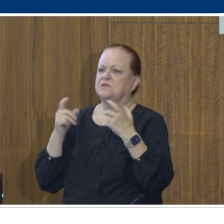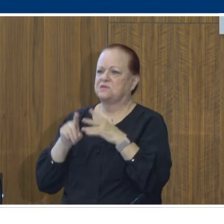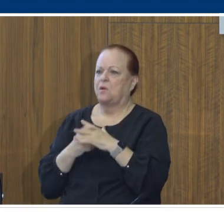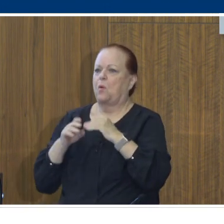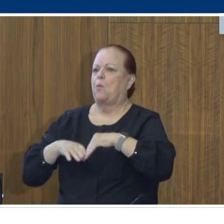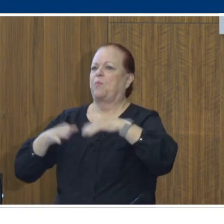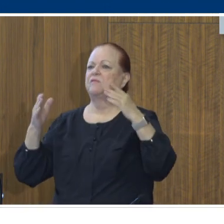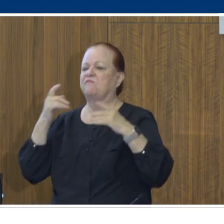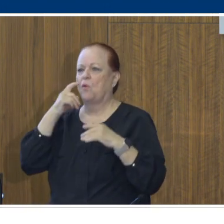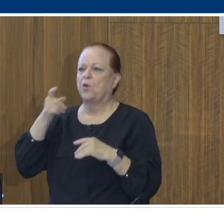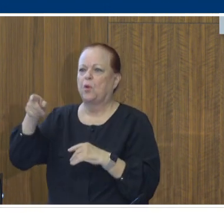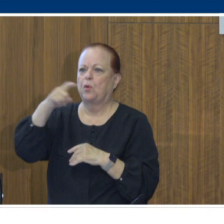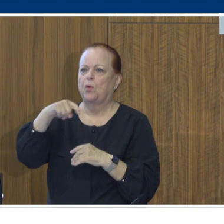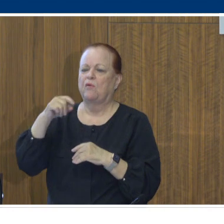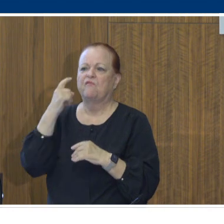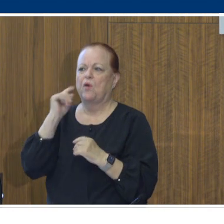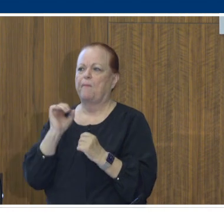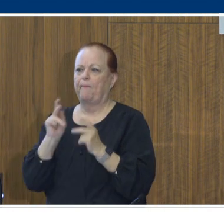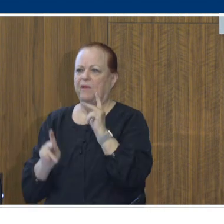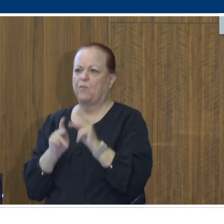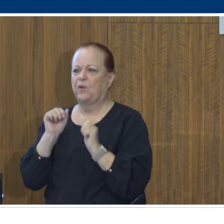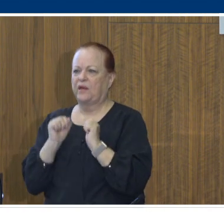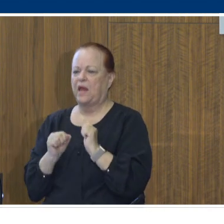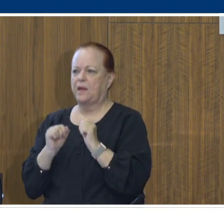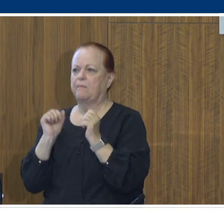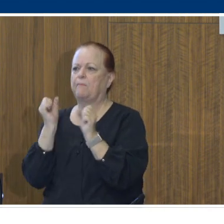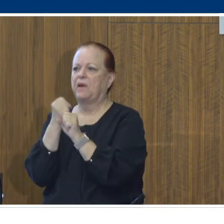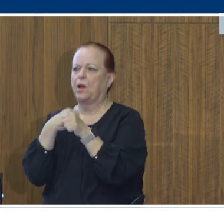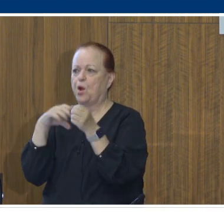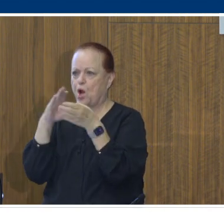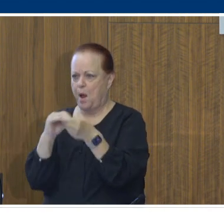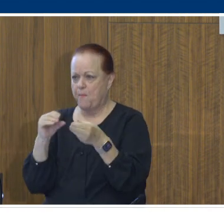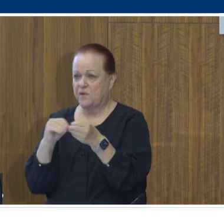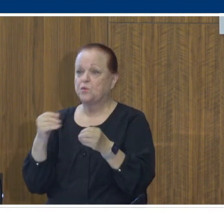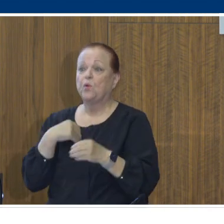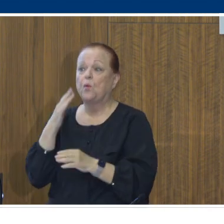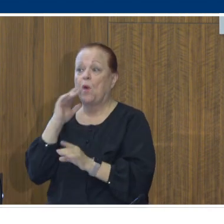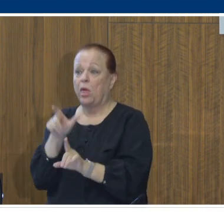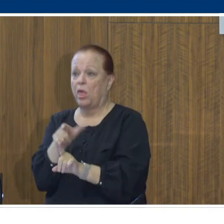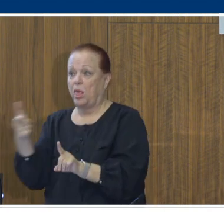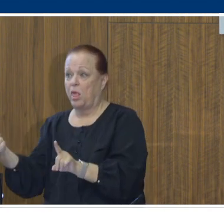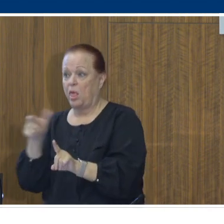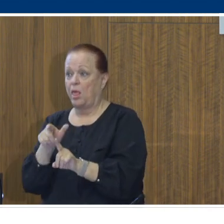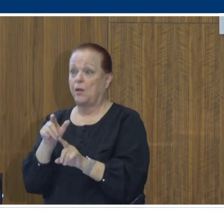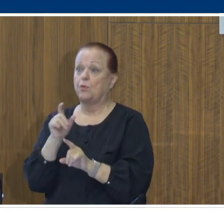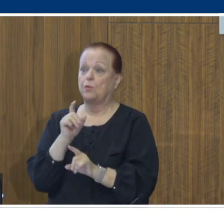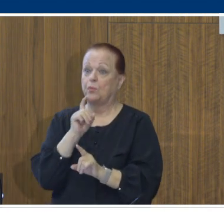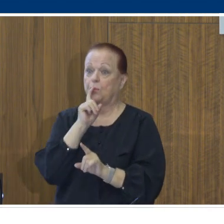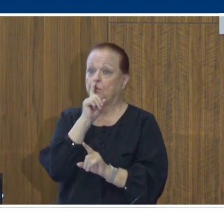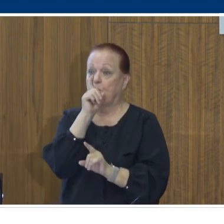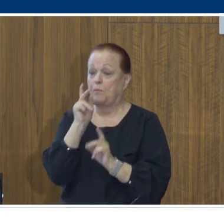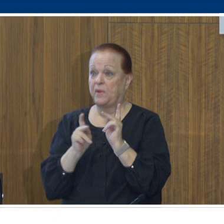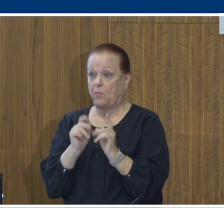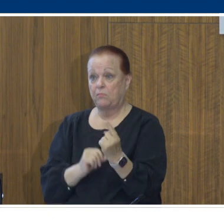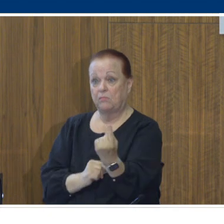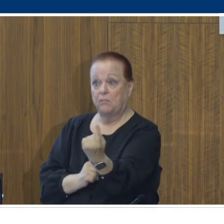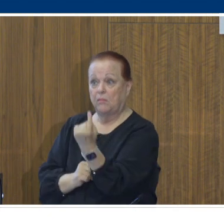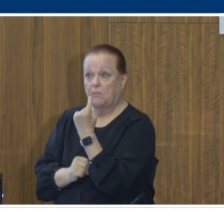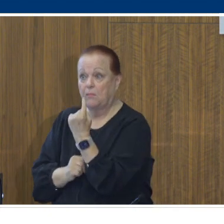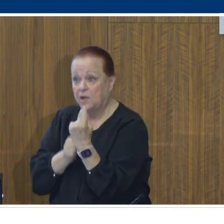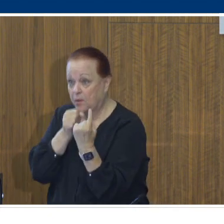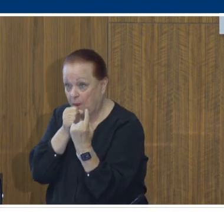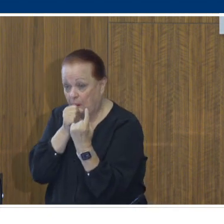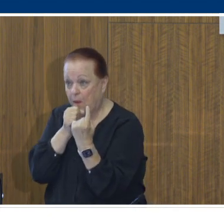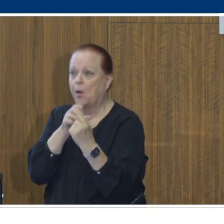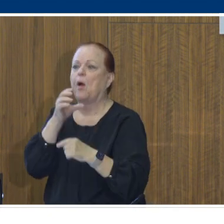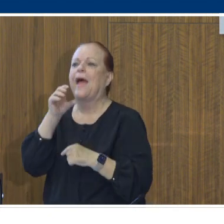public comments tonight. So we're going to toggle back and forth between those on the phone, and I'm going to check our AT&T operator so that's on the phone tonight